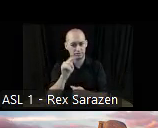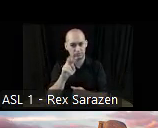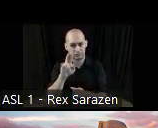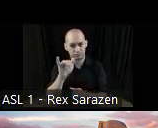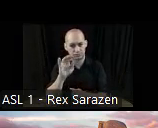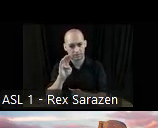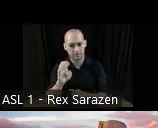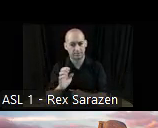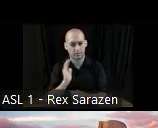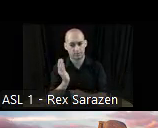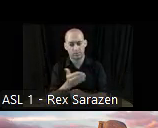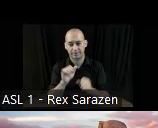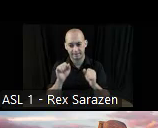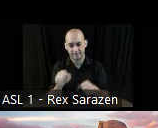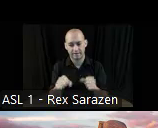can